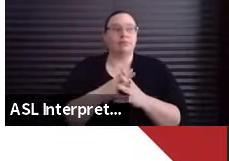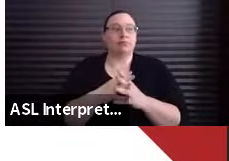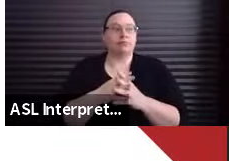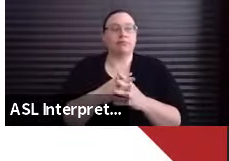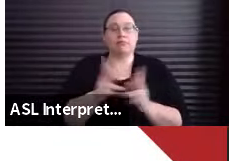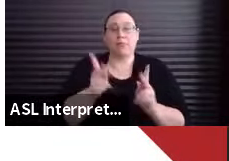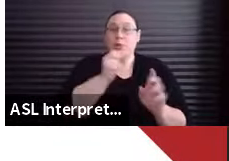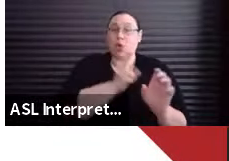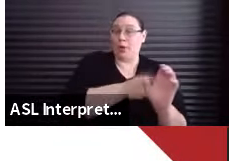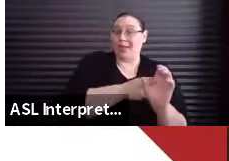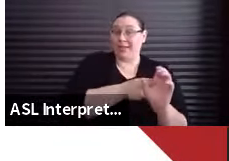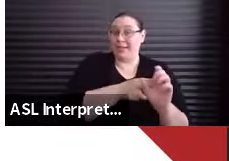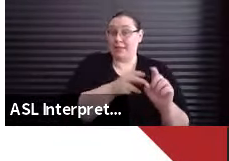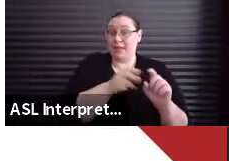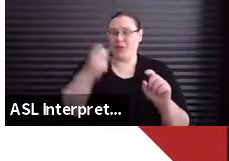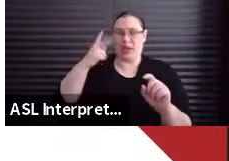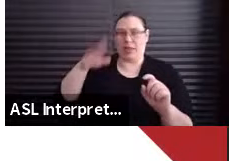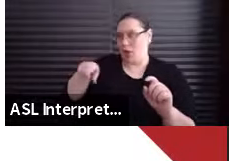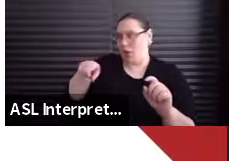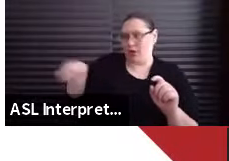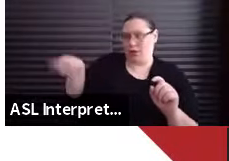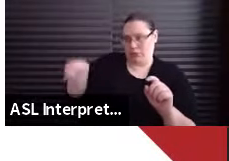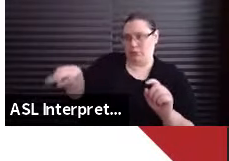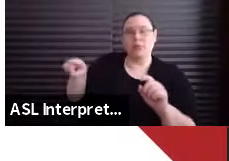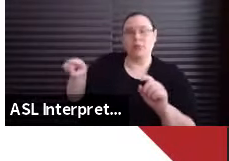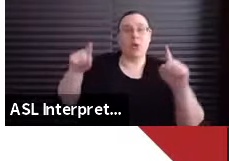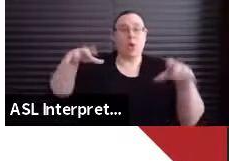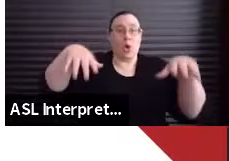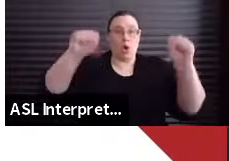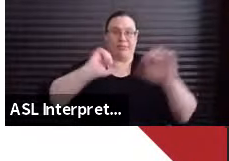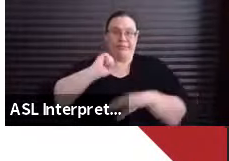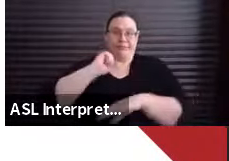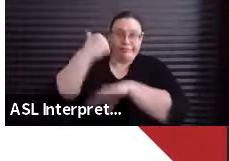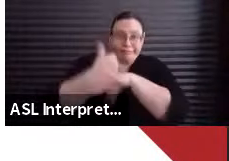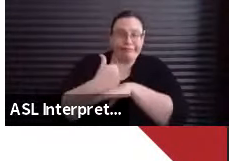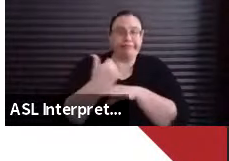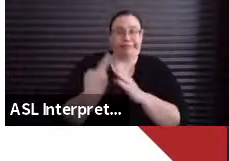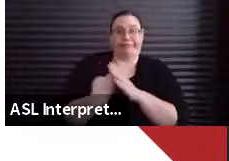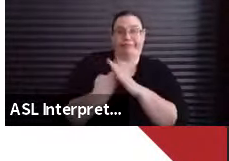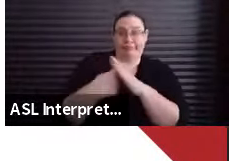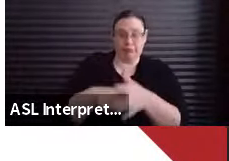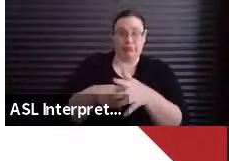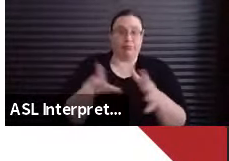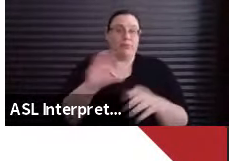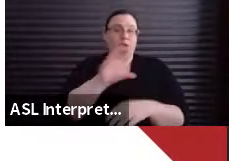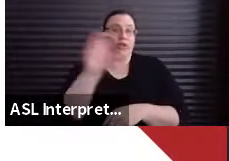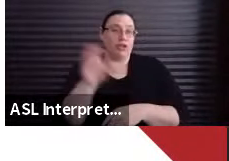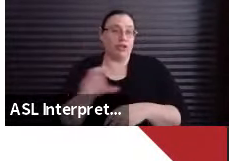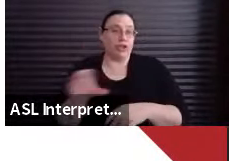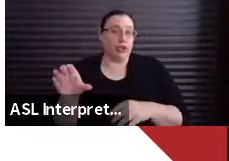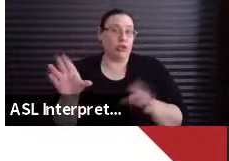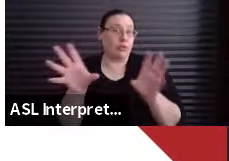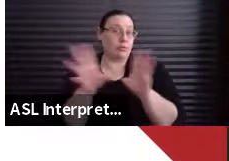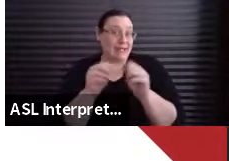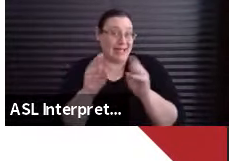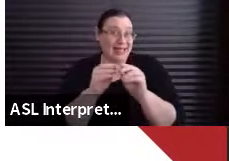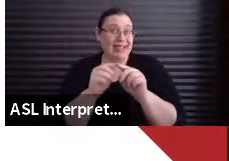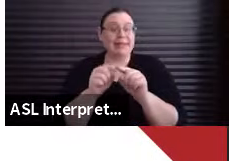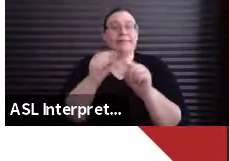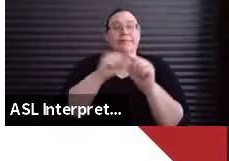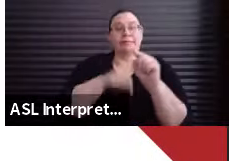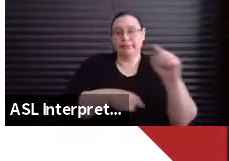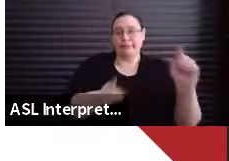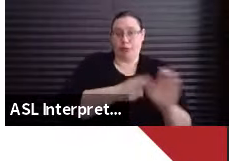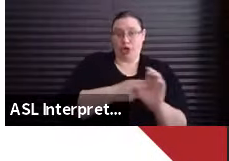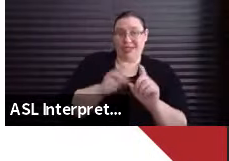participants, once the host has created and initiated the Zoom meeting, can log